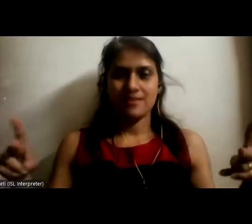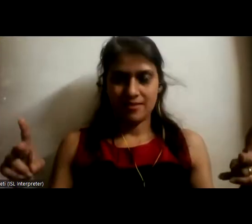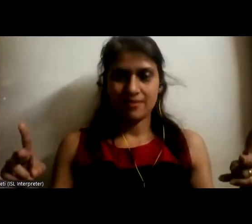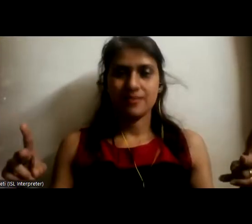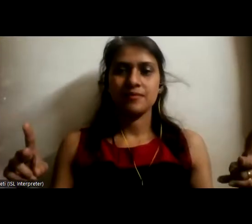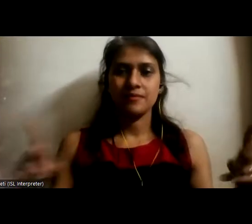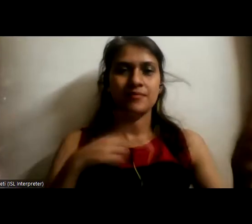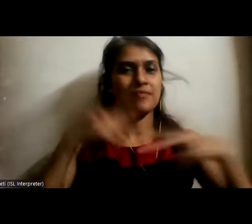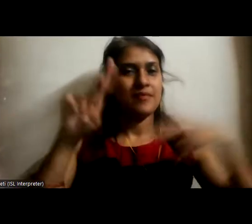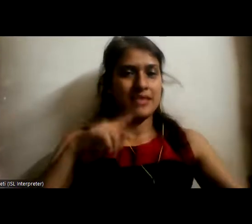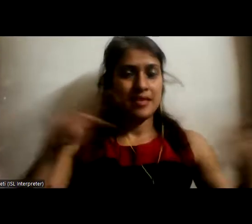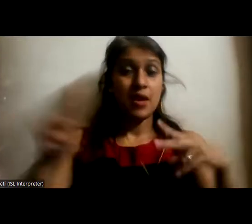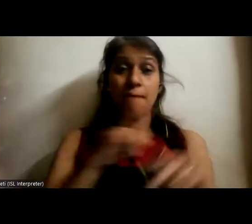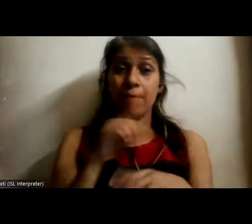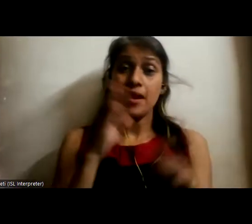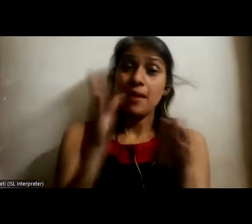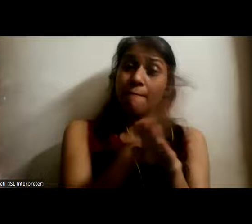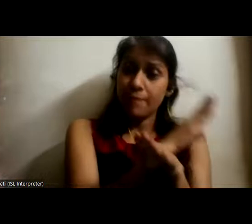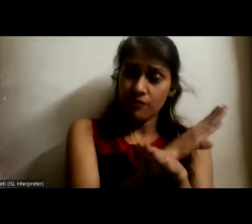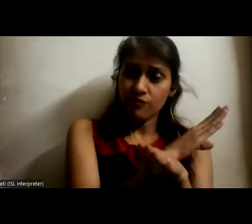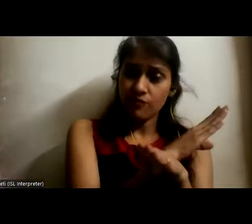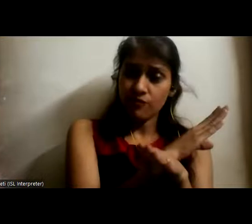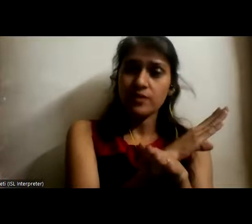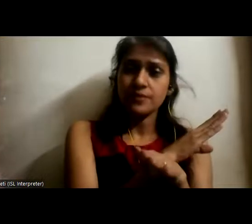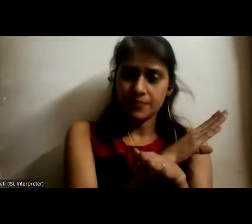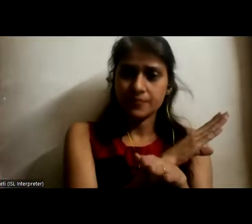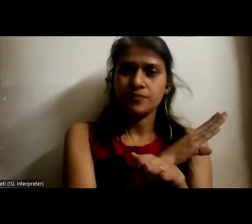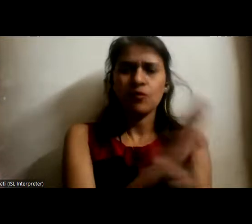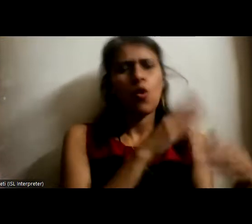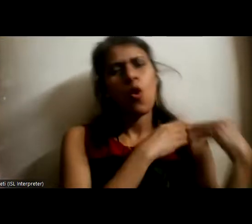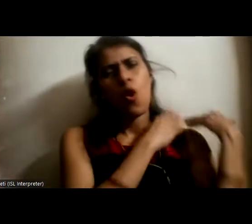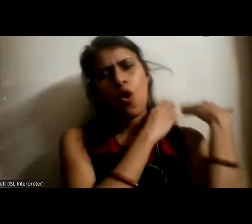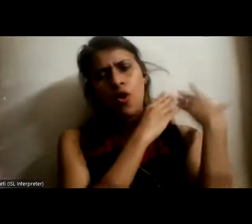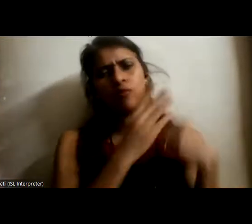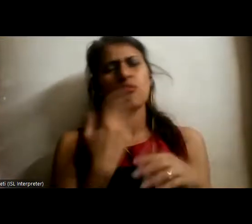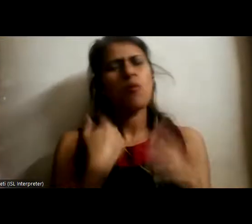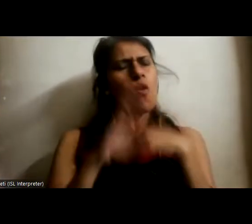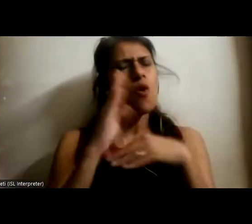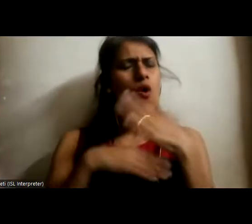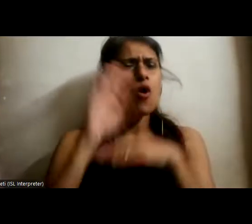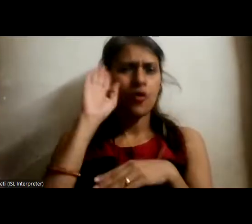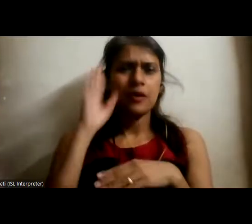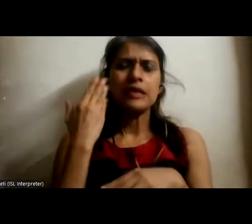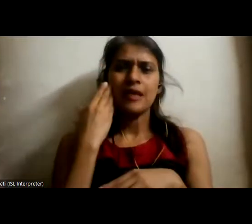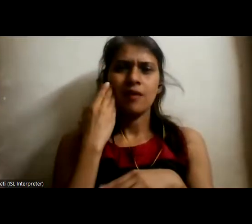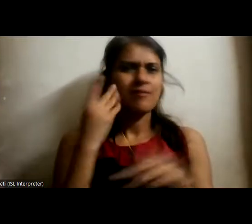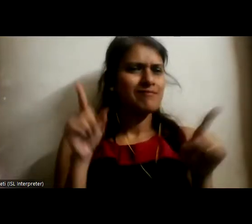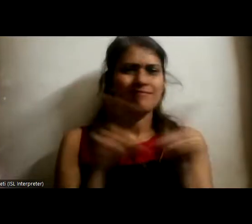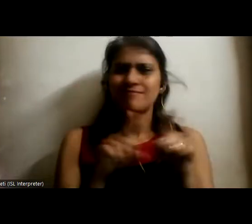But in the previous days, in the long ago, it was not.